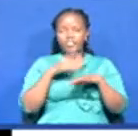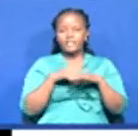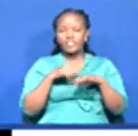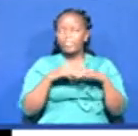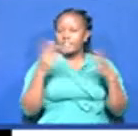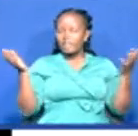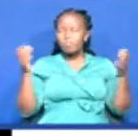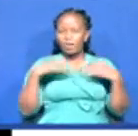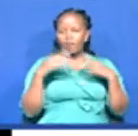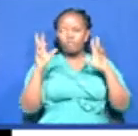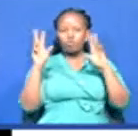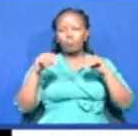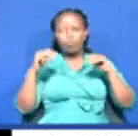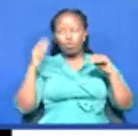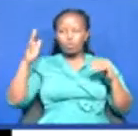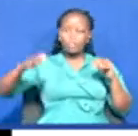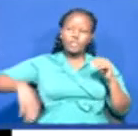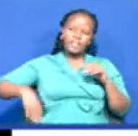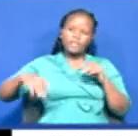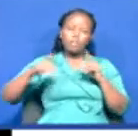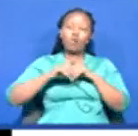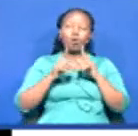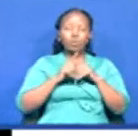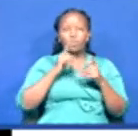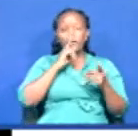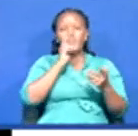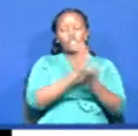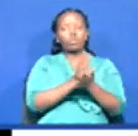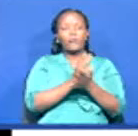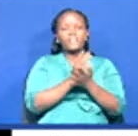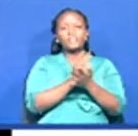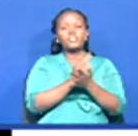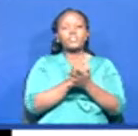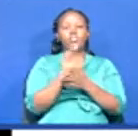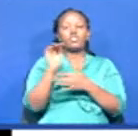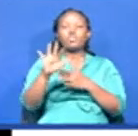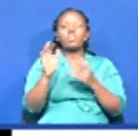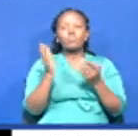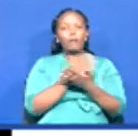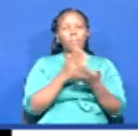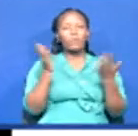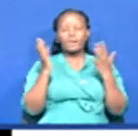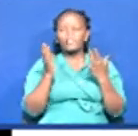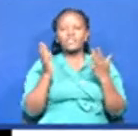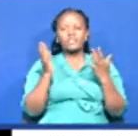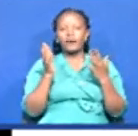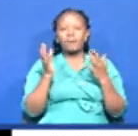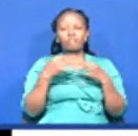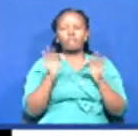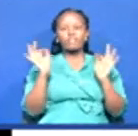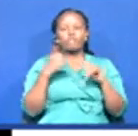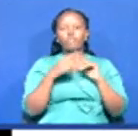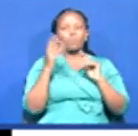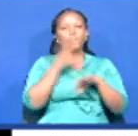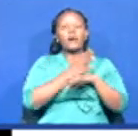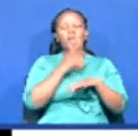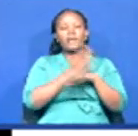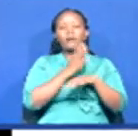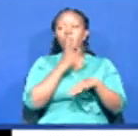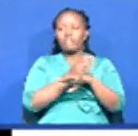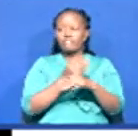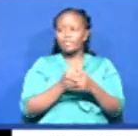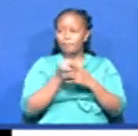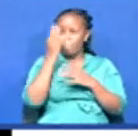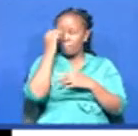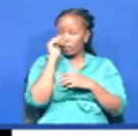delays. And secondly, they're also assured that there's going to be your products are counterfeit free. Because this is what worries us about